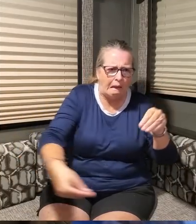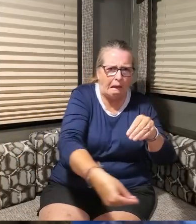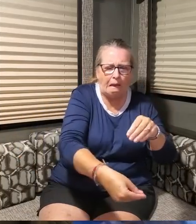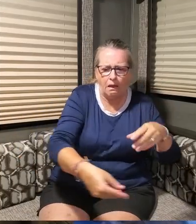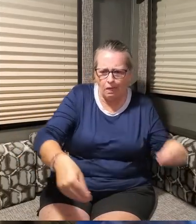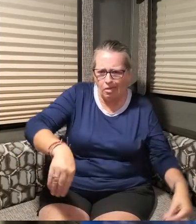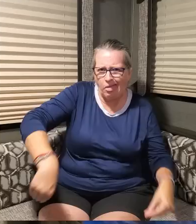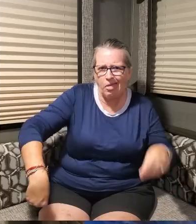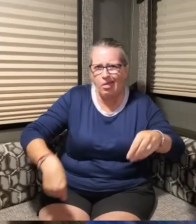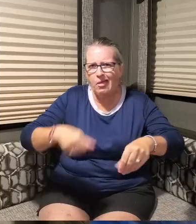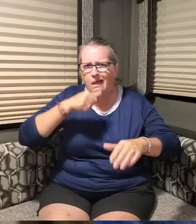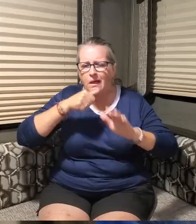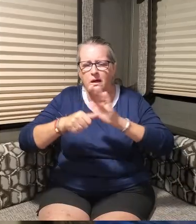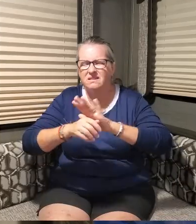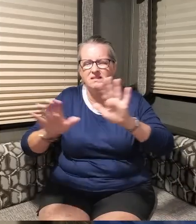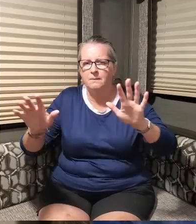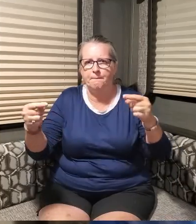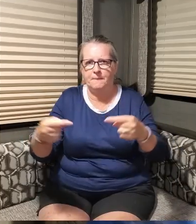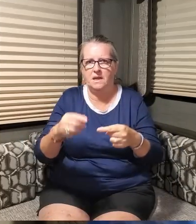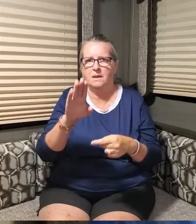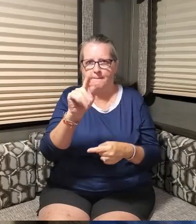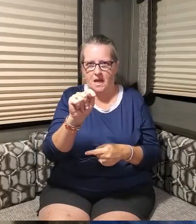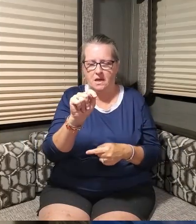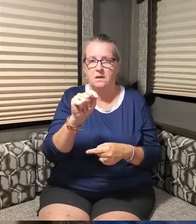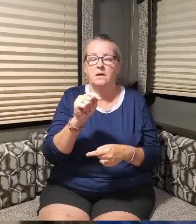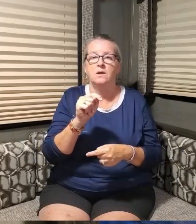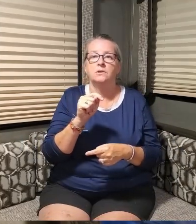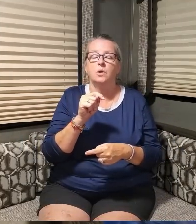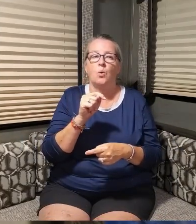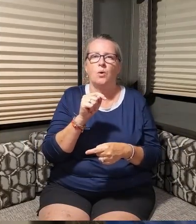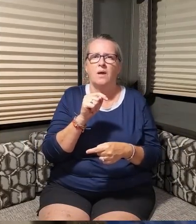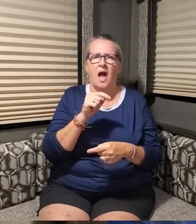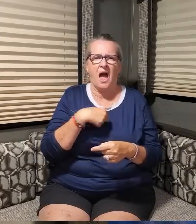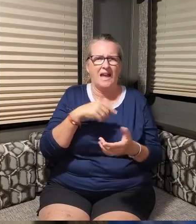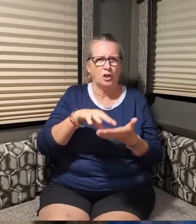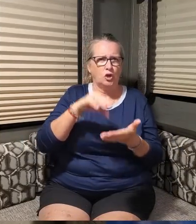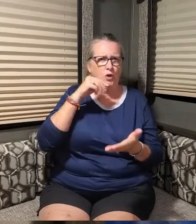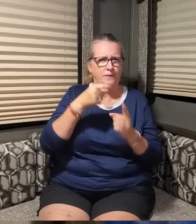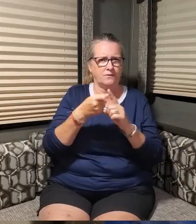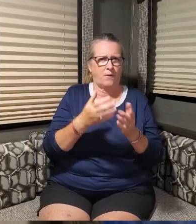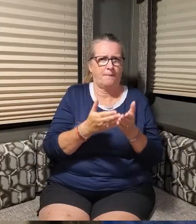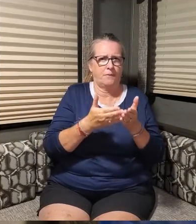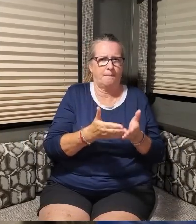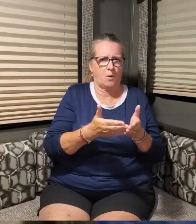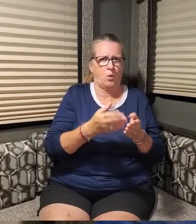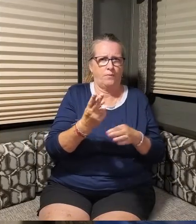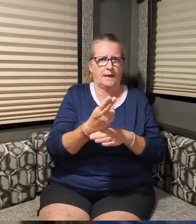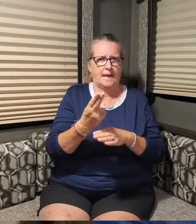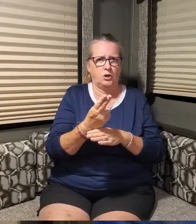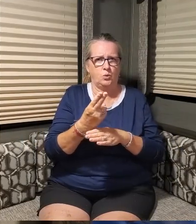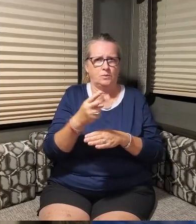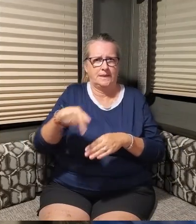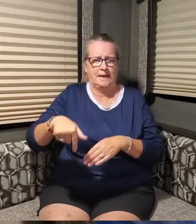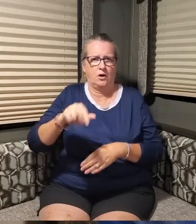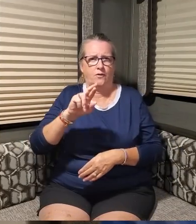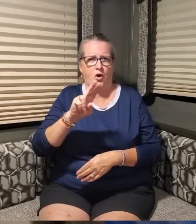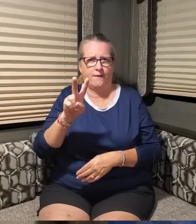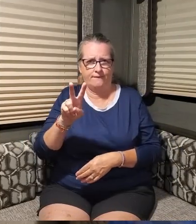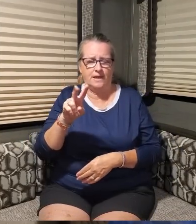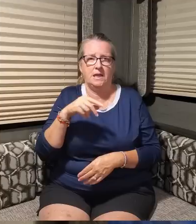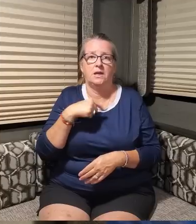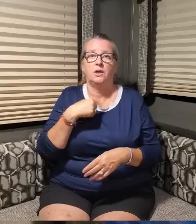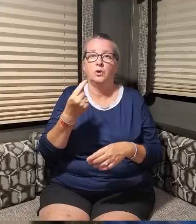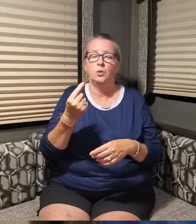here, push this under here, it's a pain in the butt. So this is kind of a boat thing that I learned that I use in the trailer,